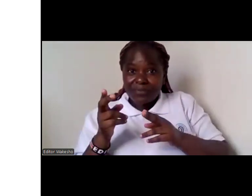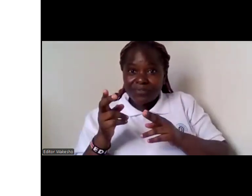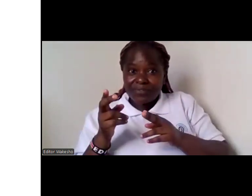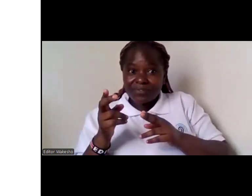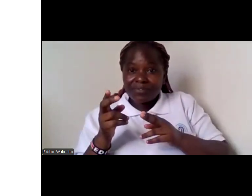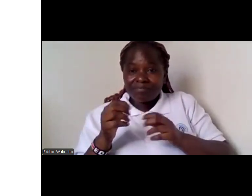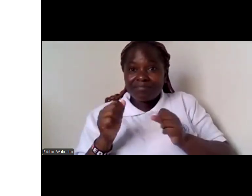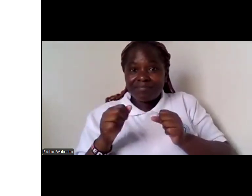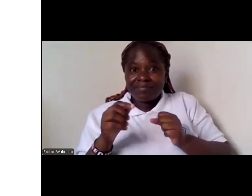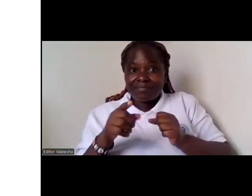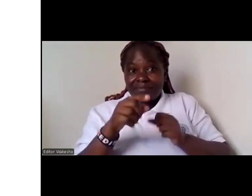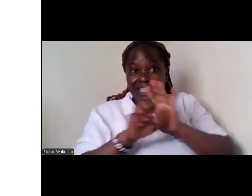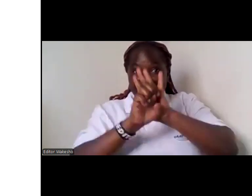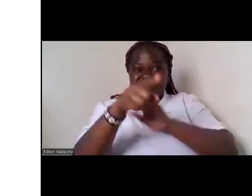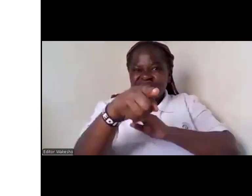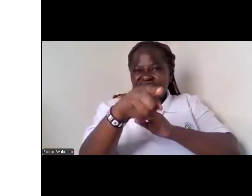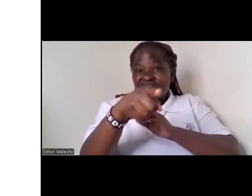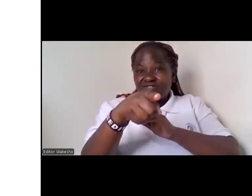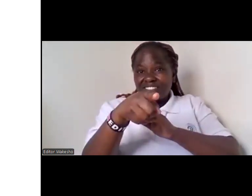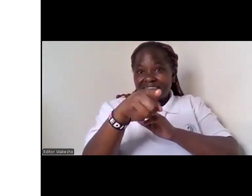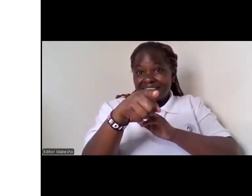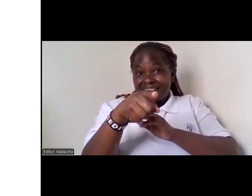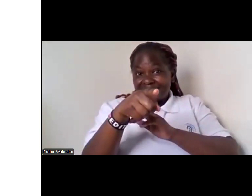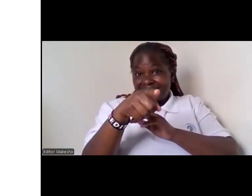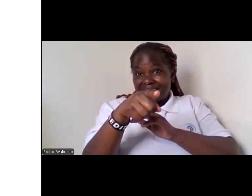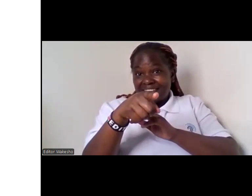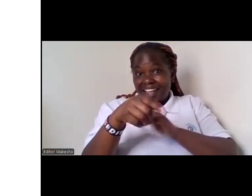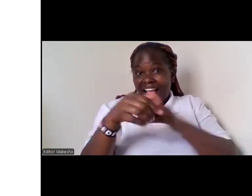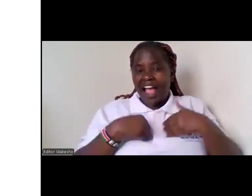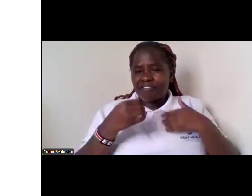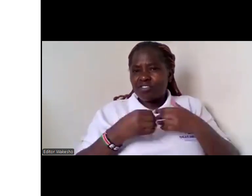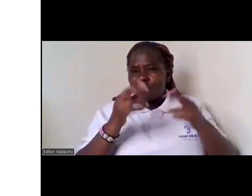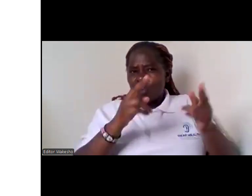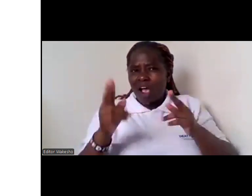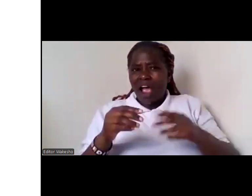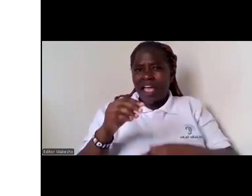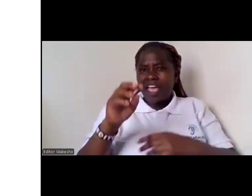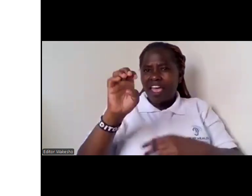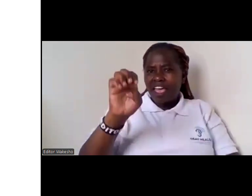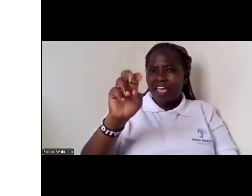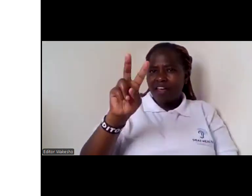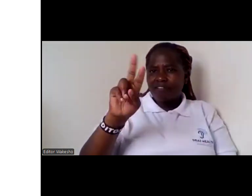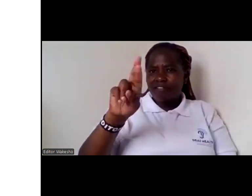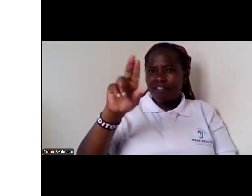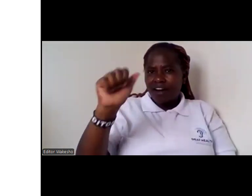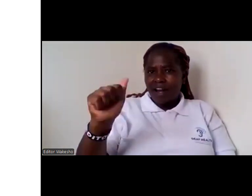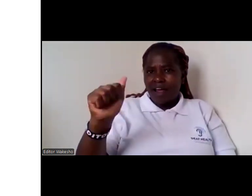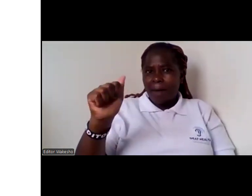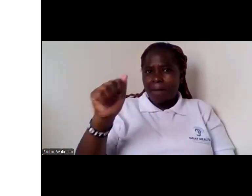Yeah, so maybe I can give you some more information. So there's a famous one called Evra patch.